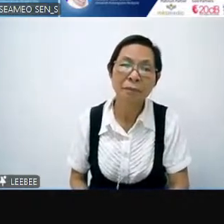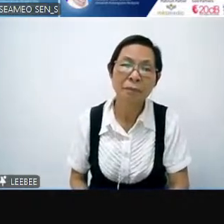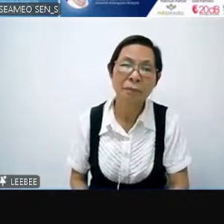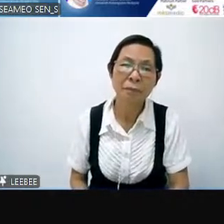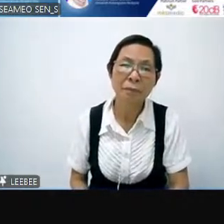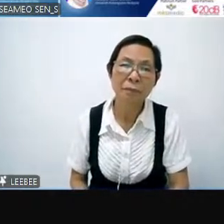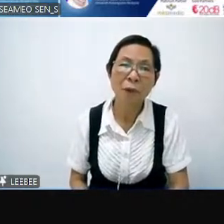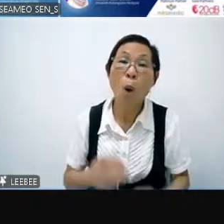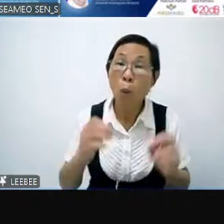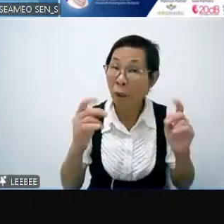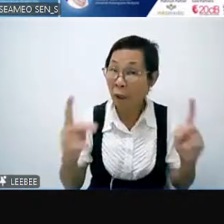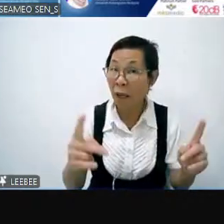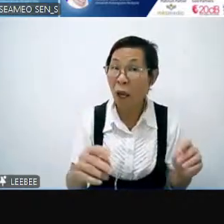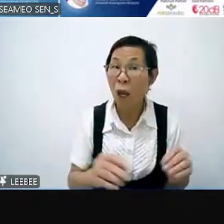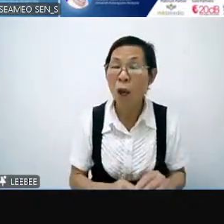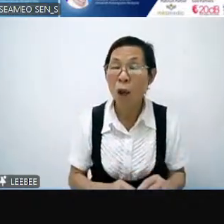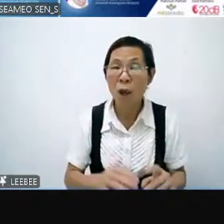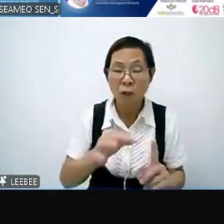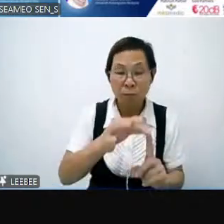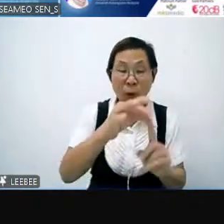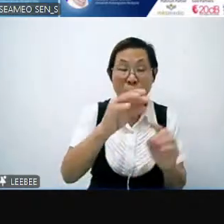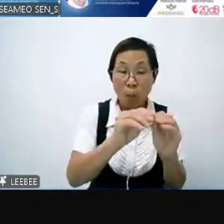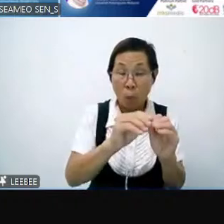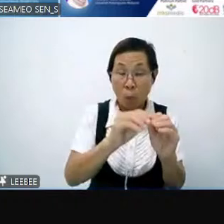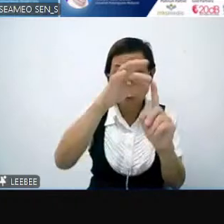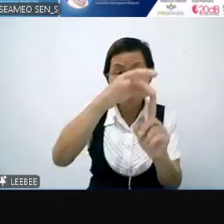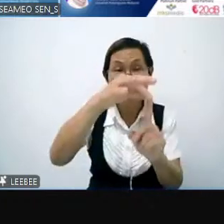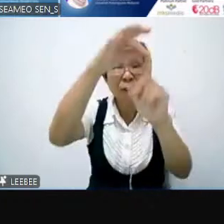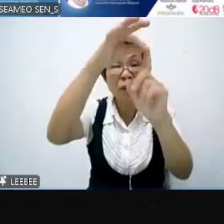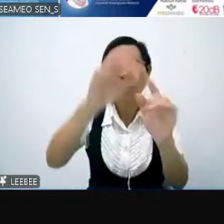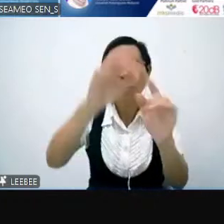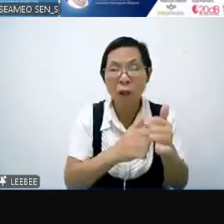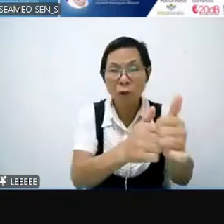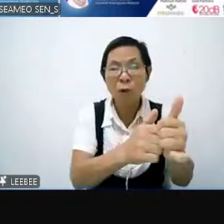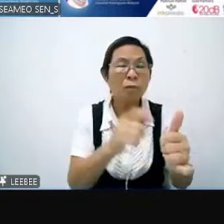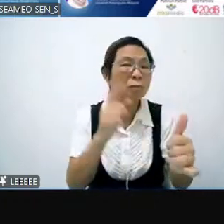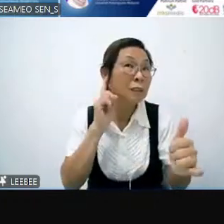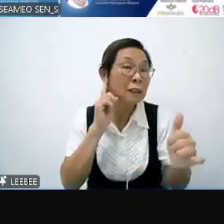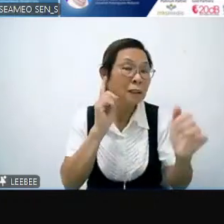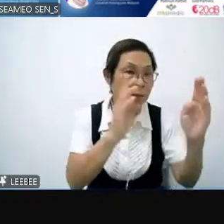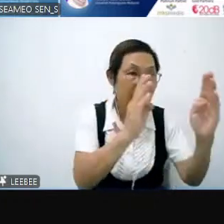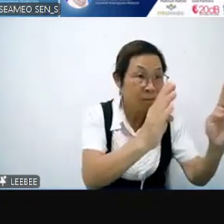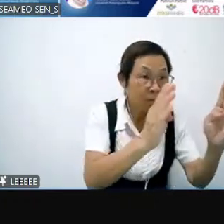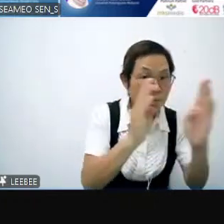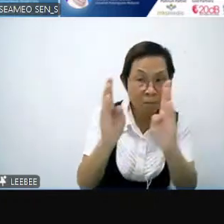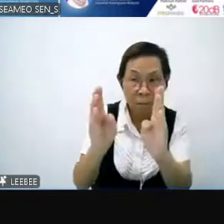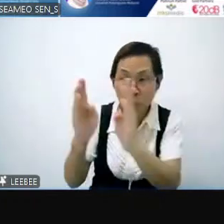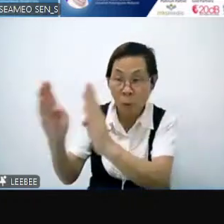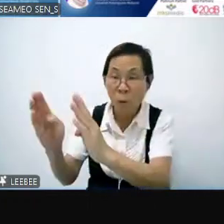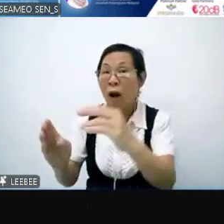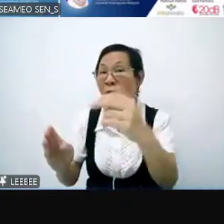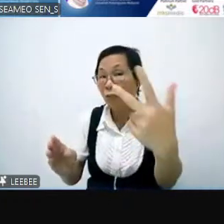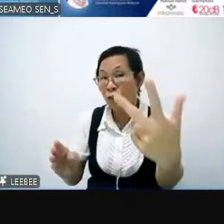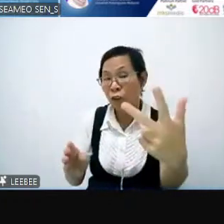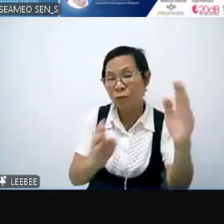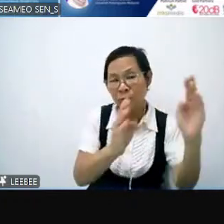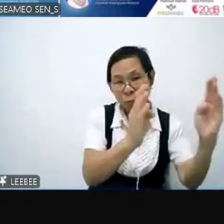Okay, to be more specific, based on the ear structures, we have three types of the